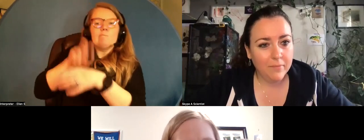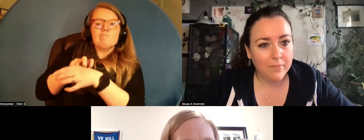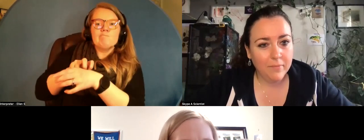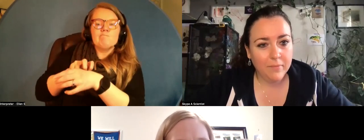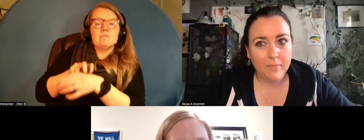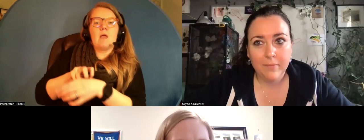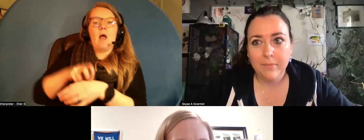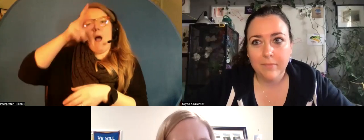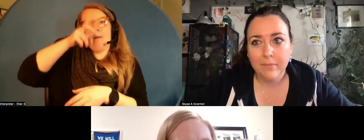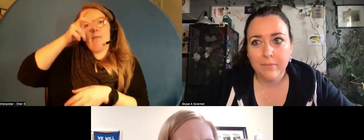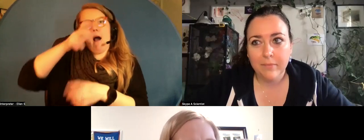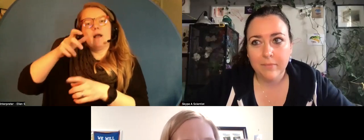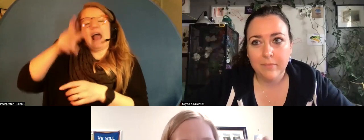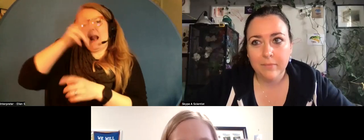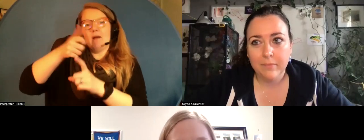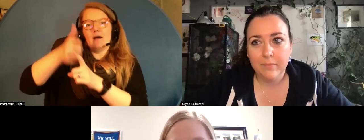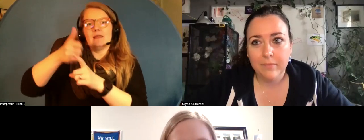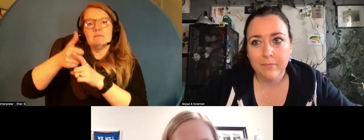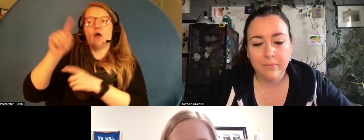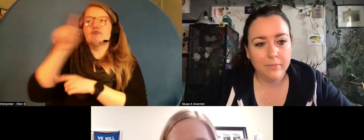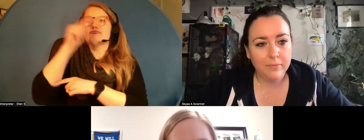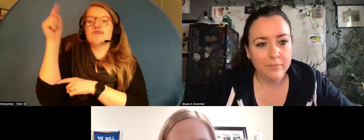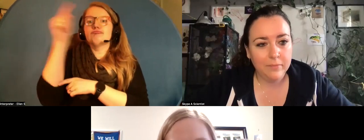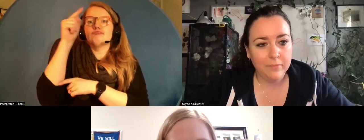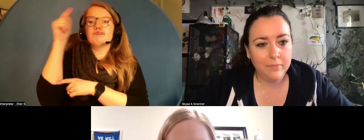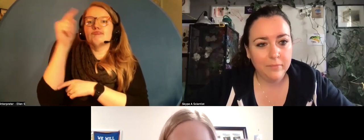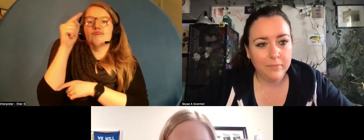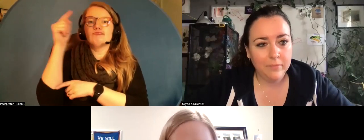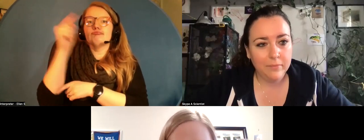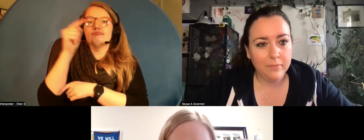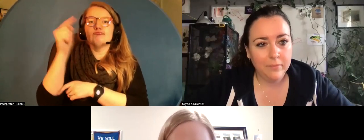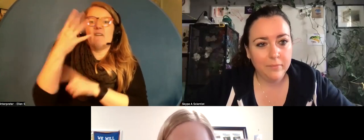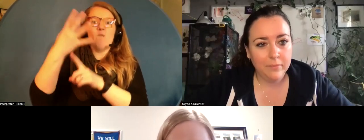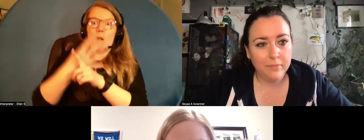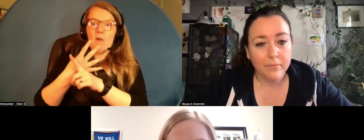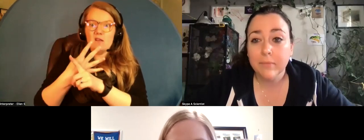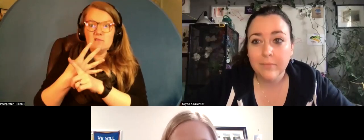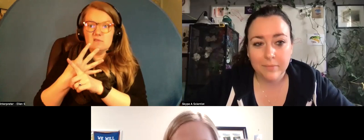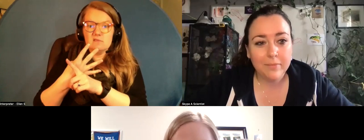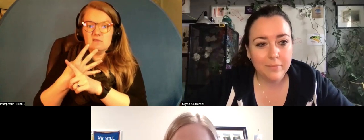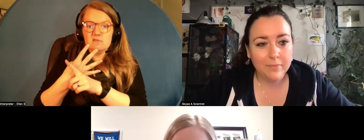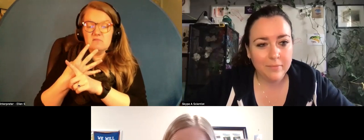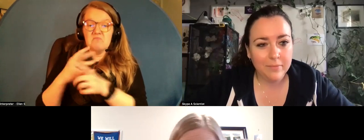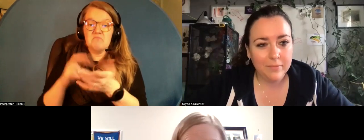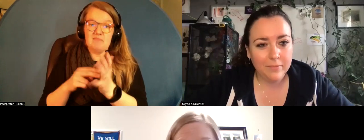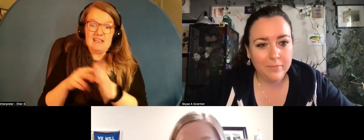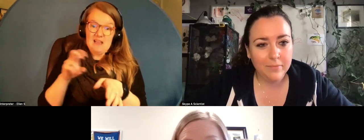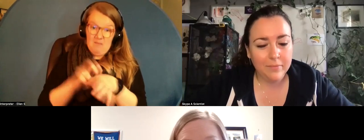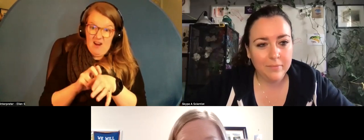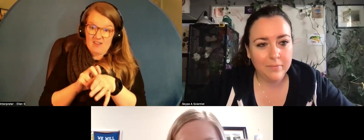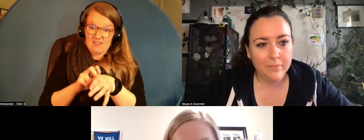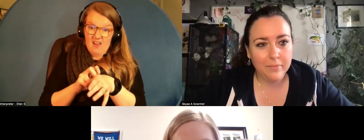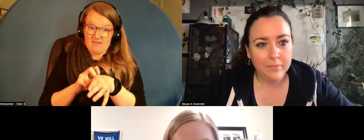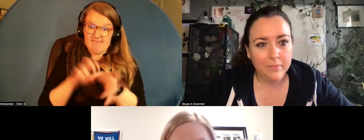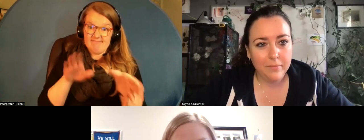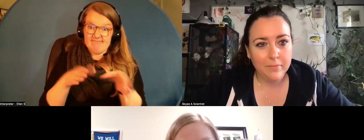an insect is only flying between June, July, August, September, where you live, then that parasite would have to complete its